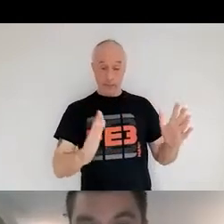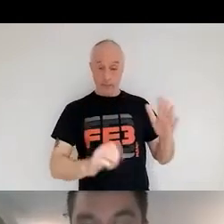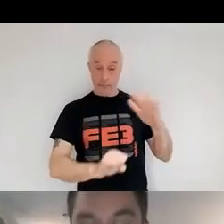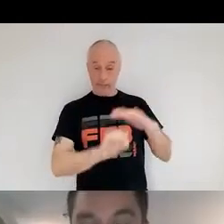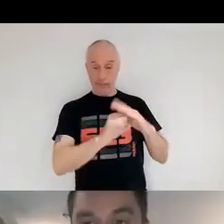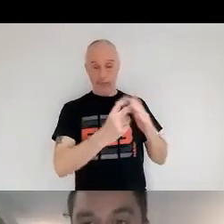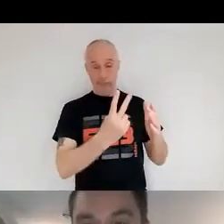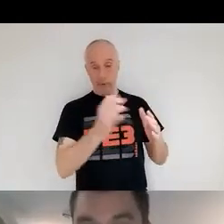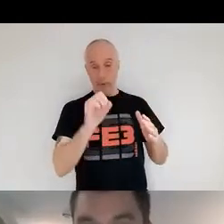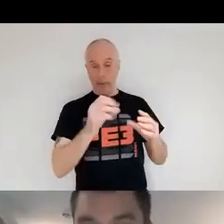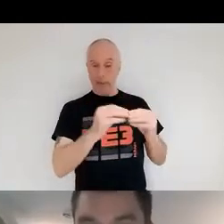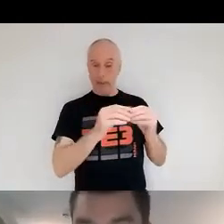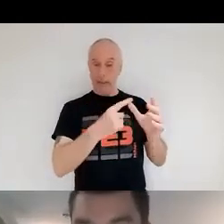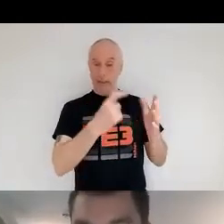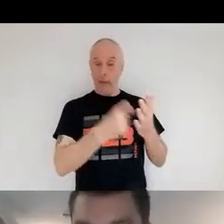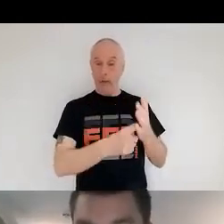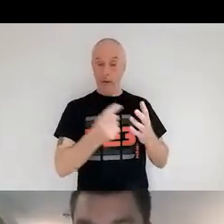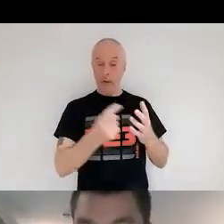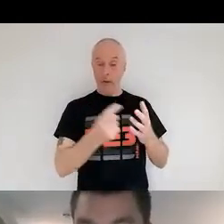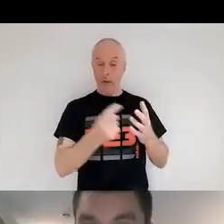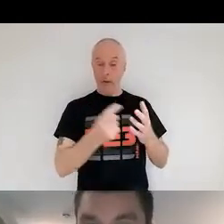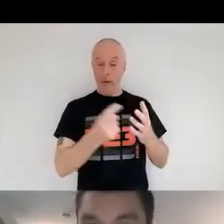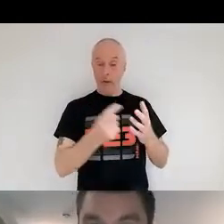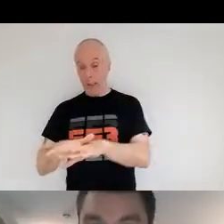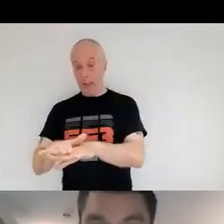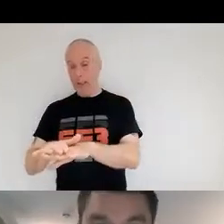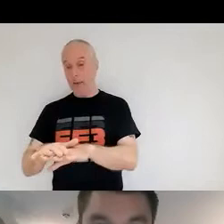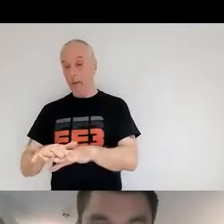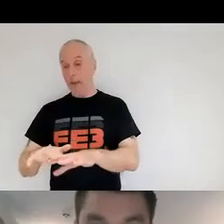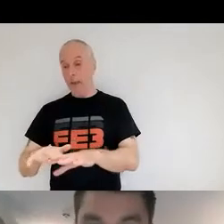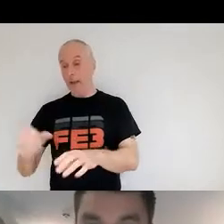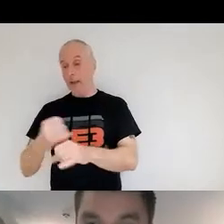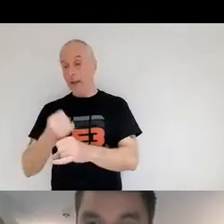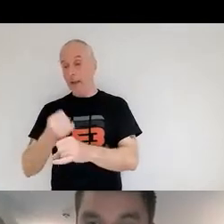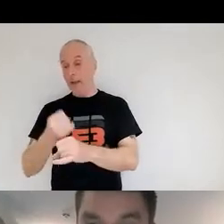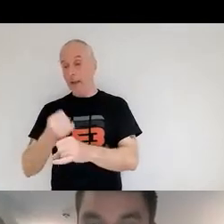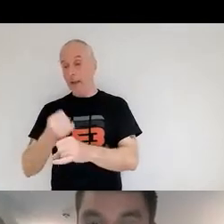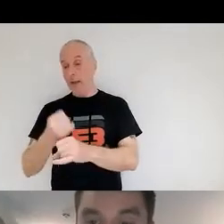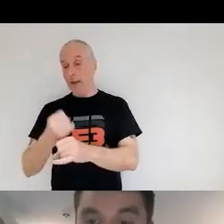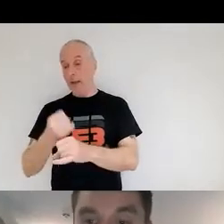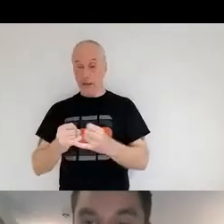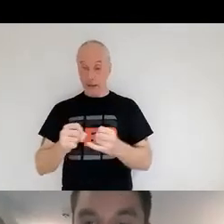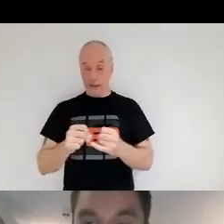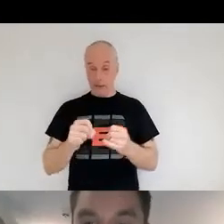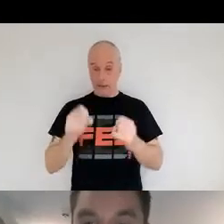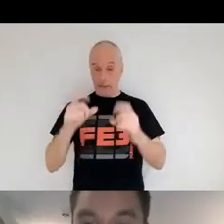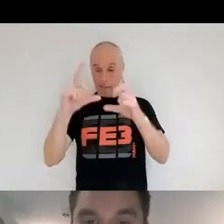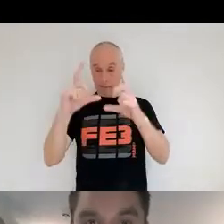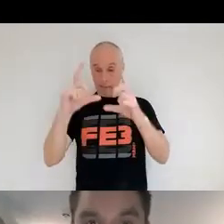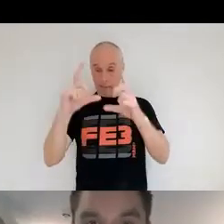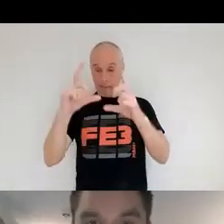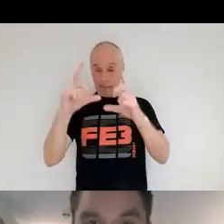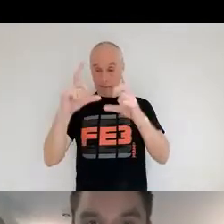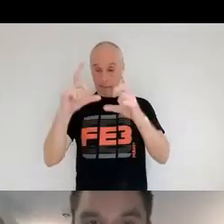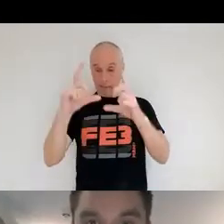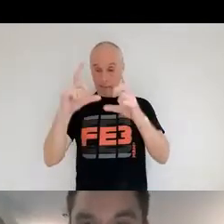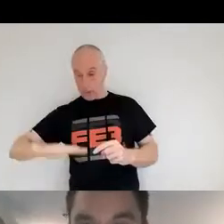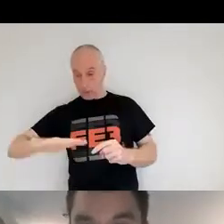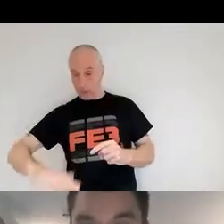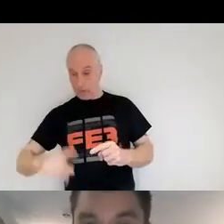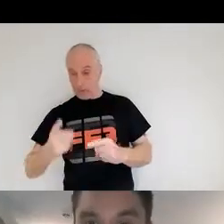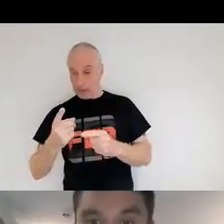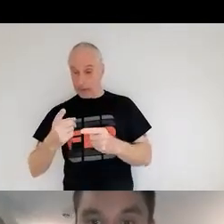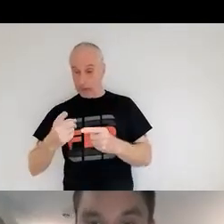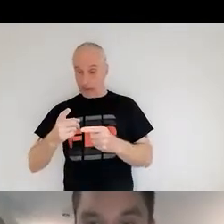gas supply. So in all of the images that you can see there, the bottom image is the inside of what we